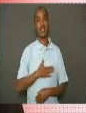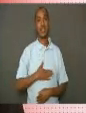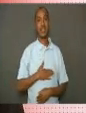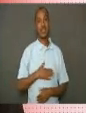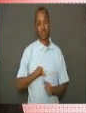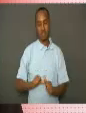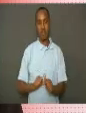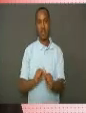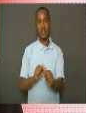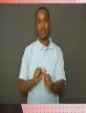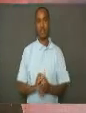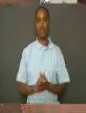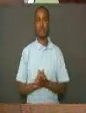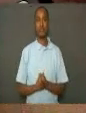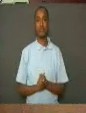go ahead.